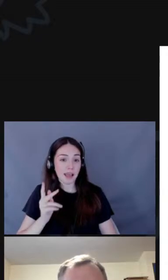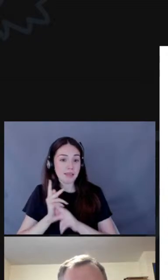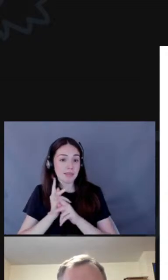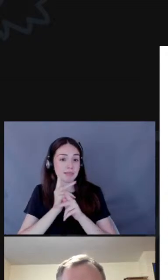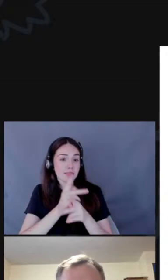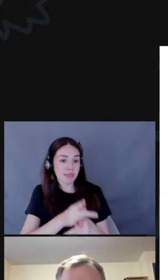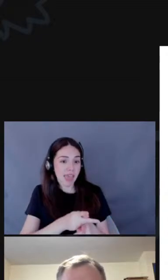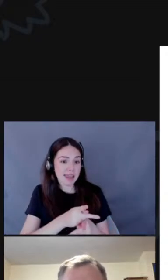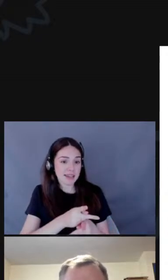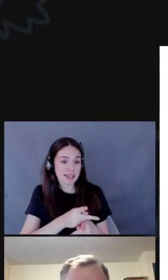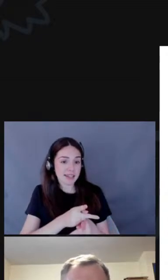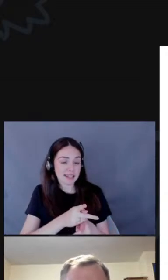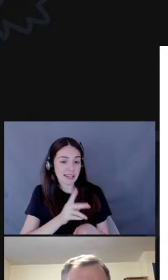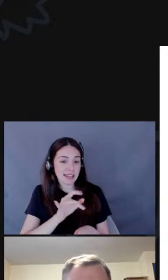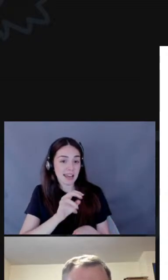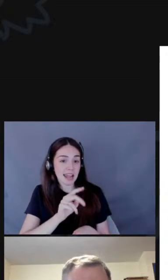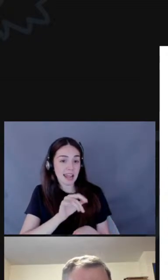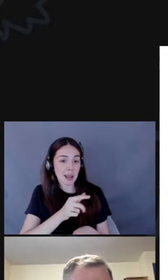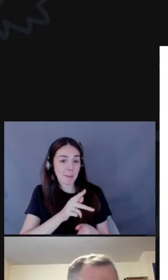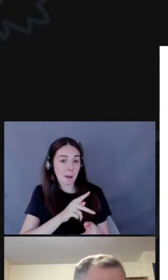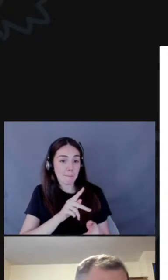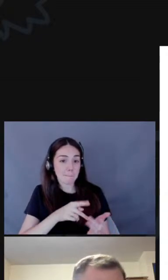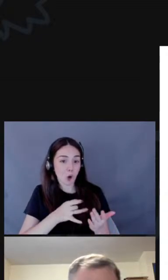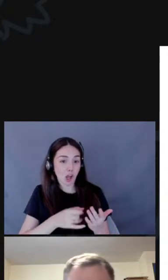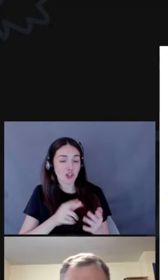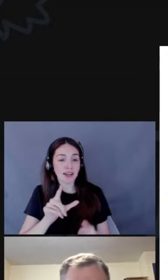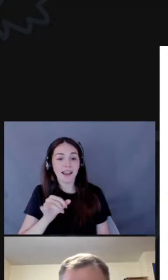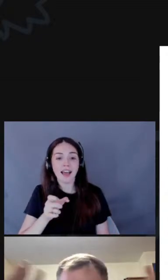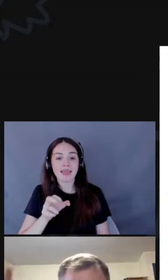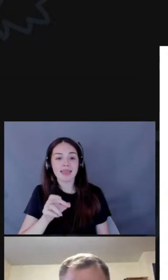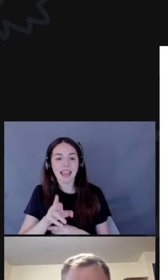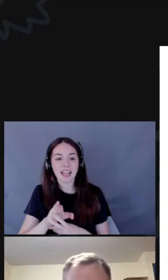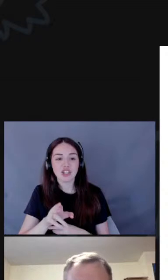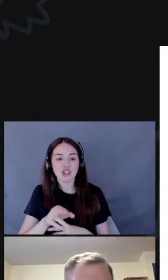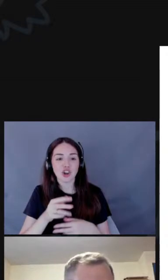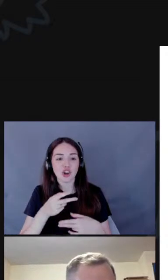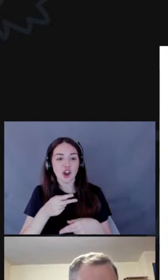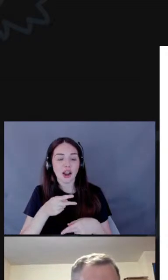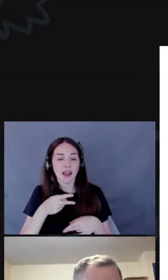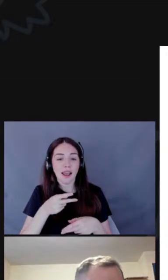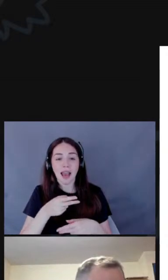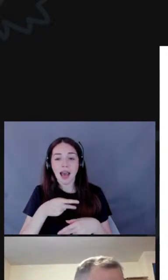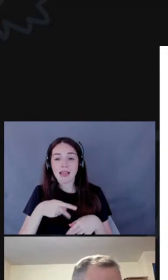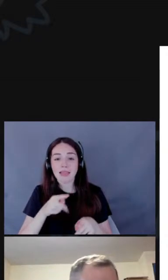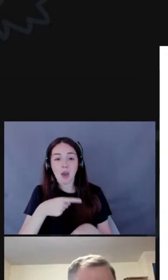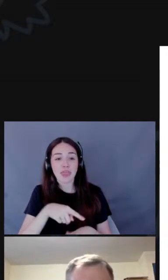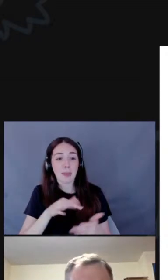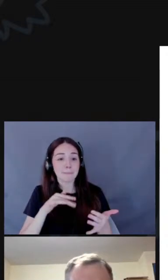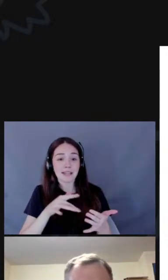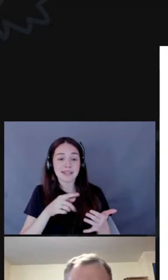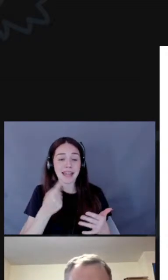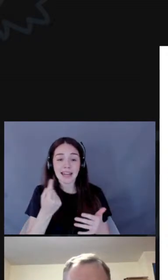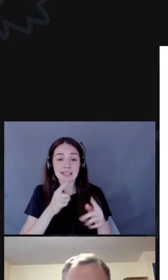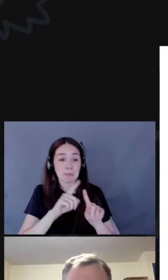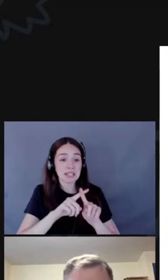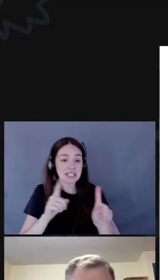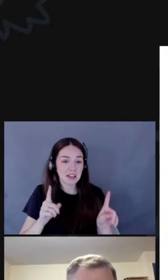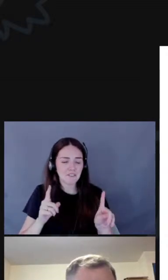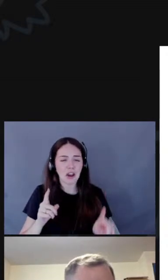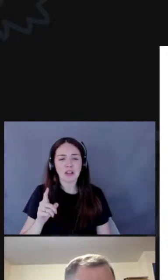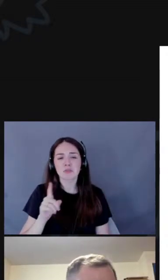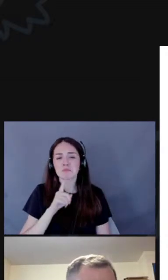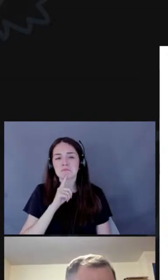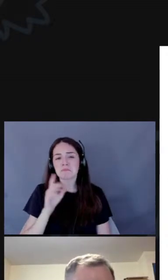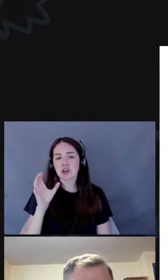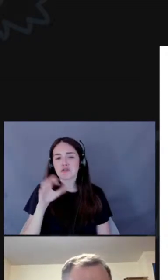laser so that they could do another study of a completely different phenomenon. So that's one of the strange connections, and